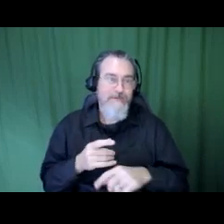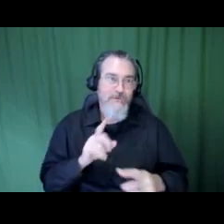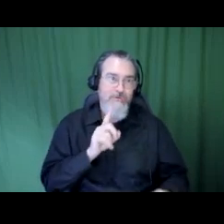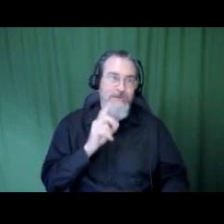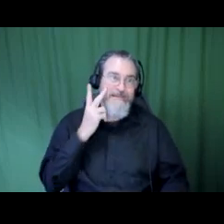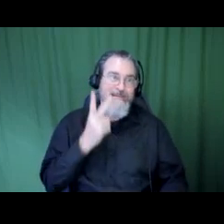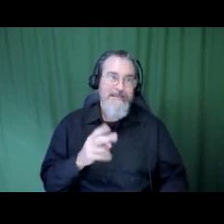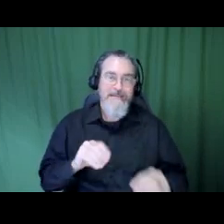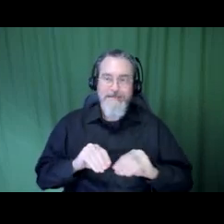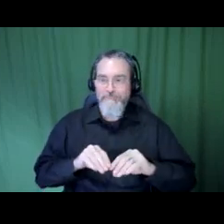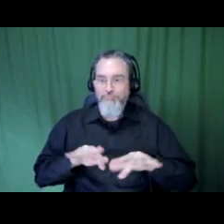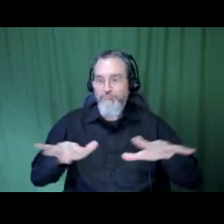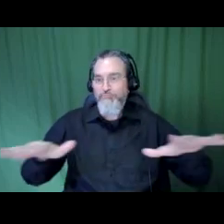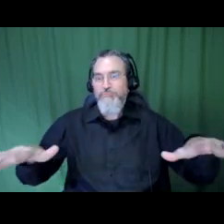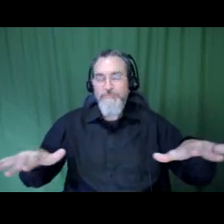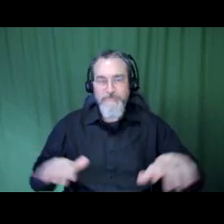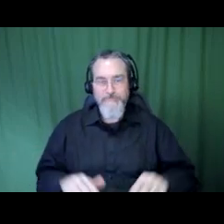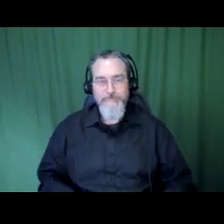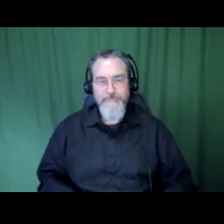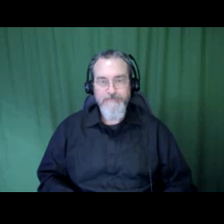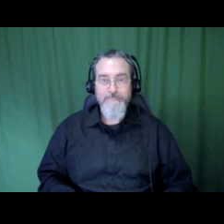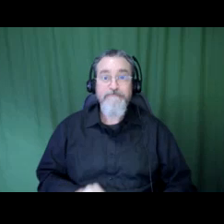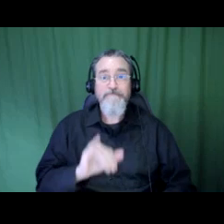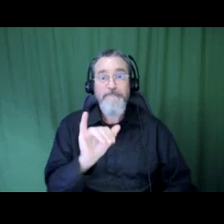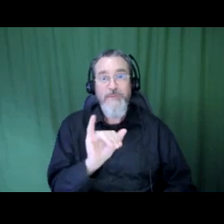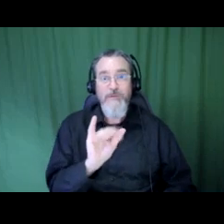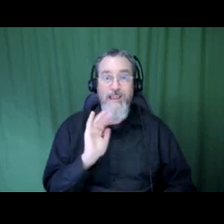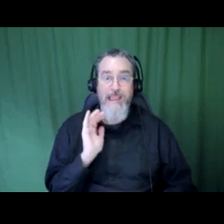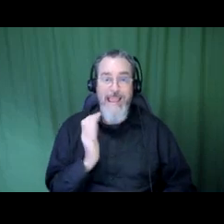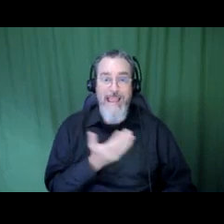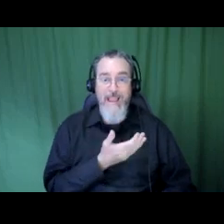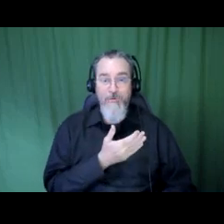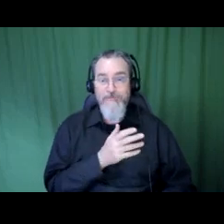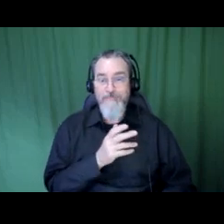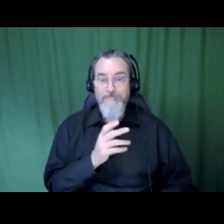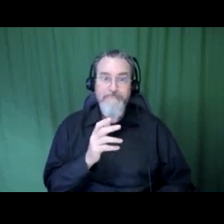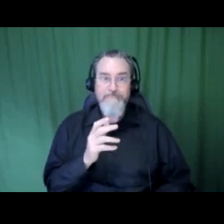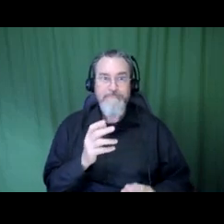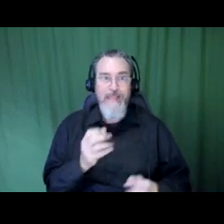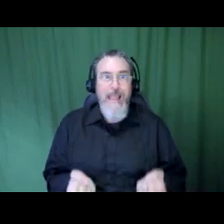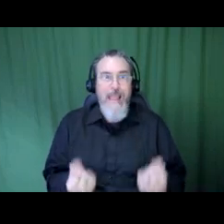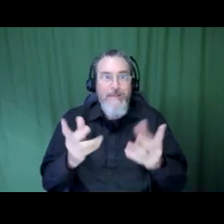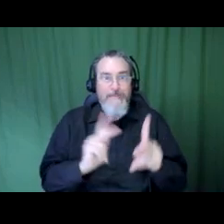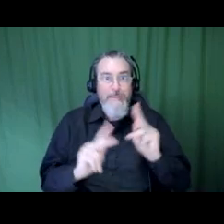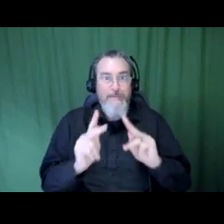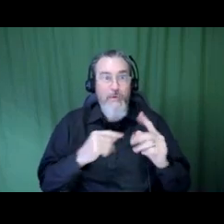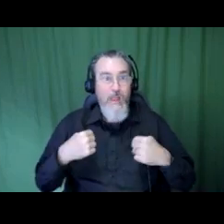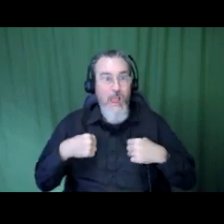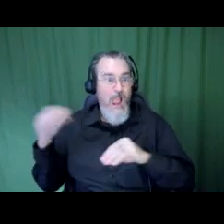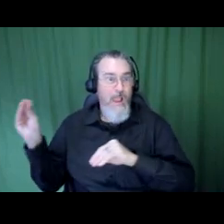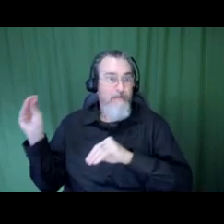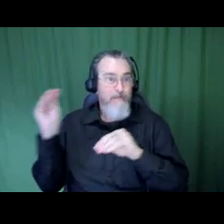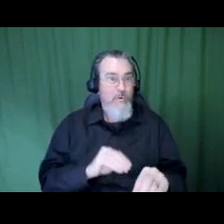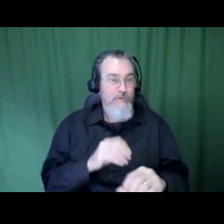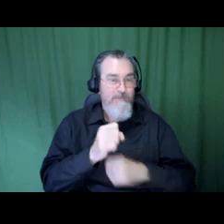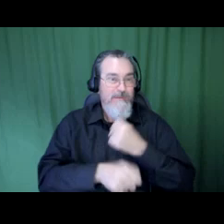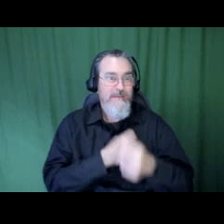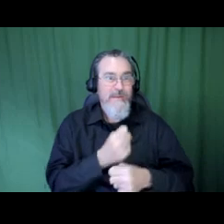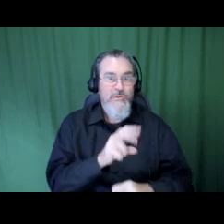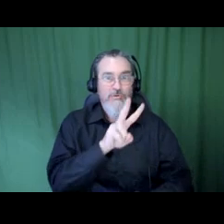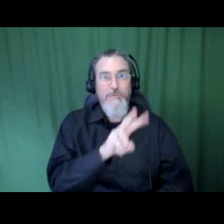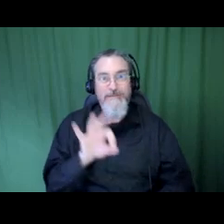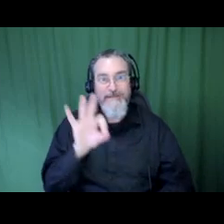then also on that note related to our population, when I moved down here in 2009, population was about